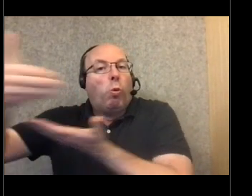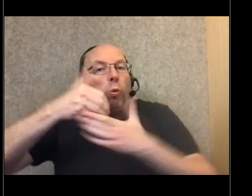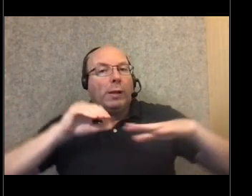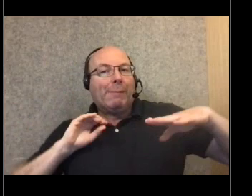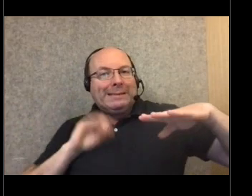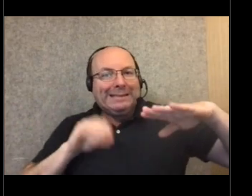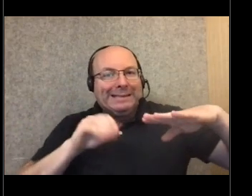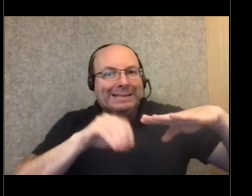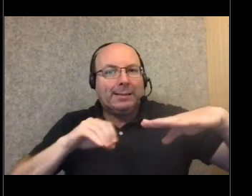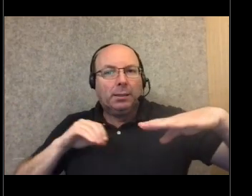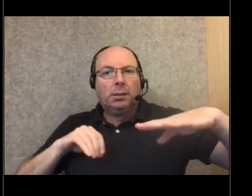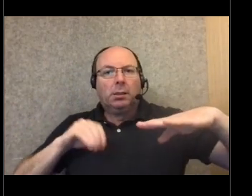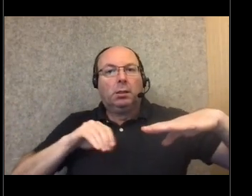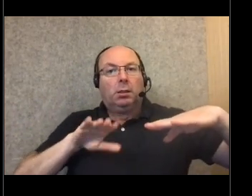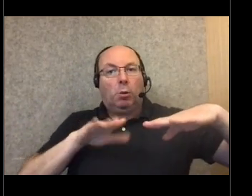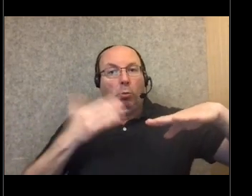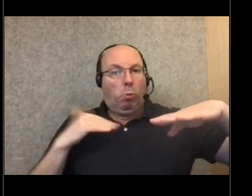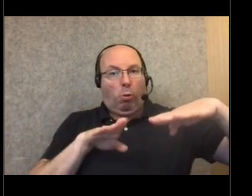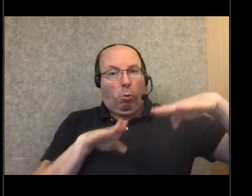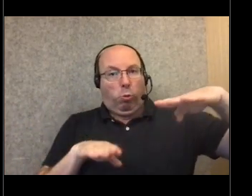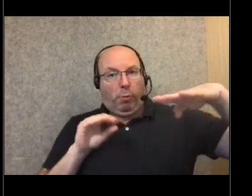at appropriate places.